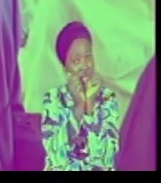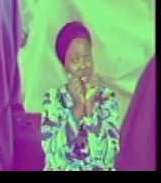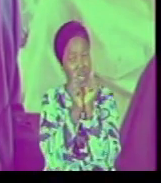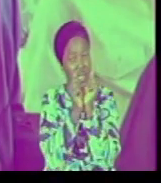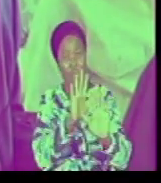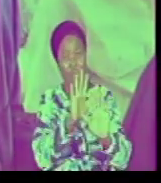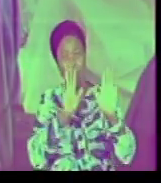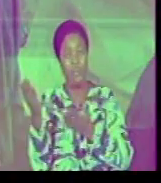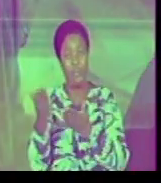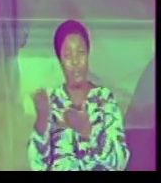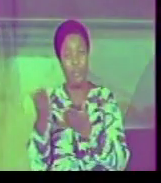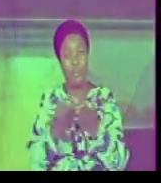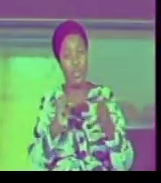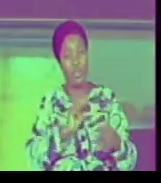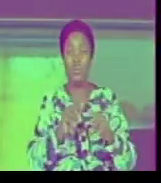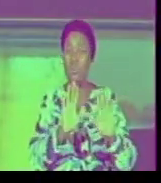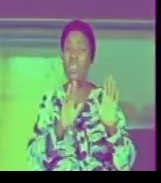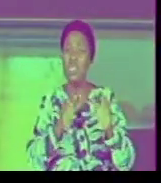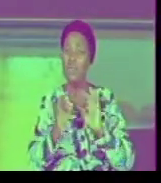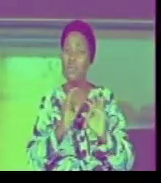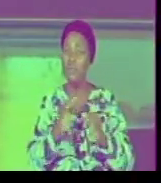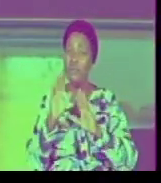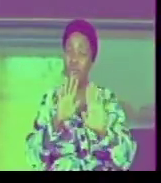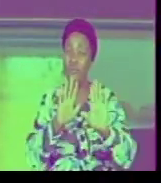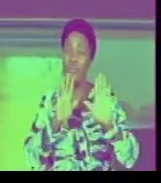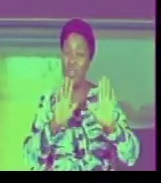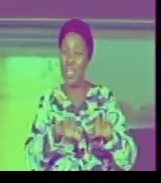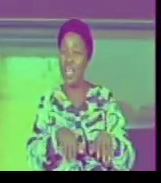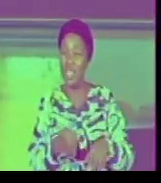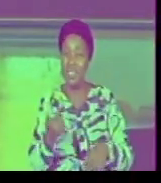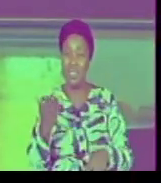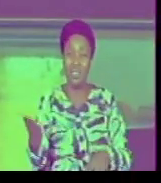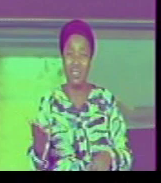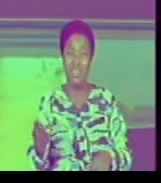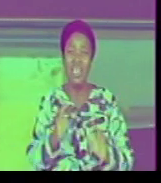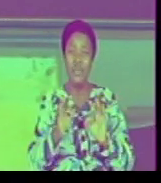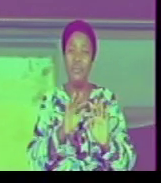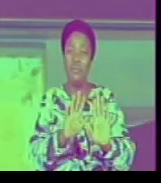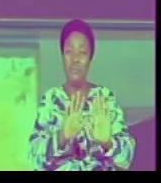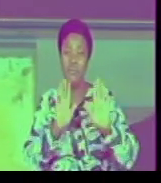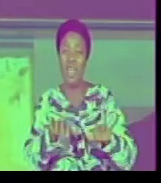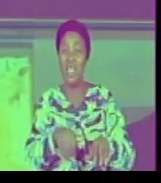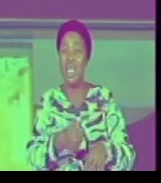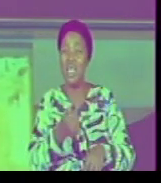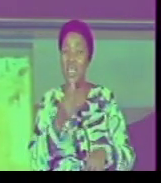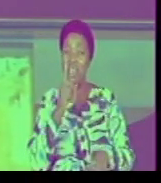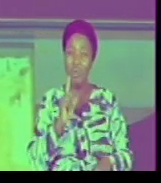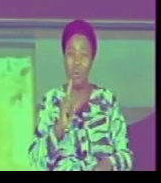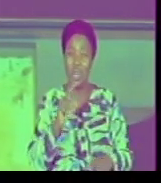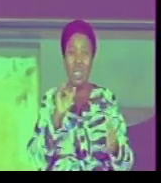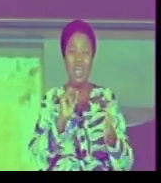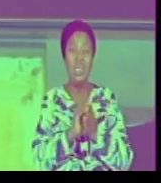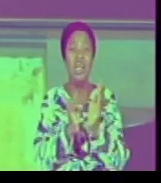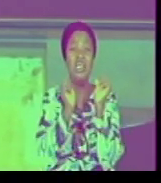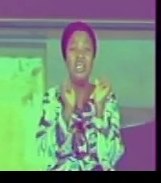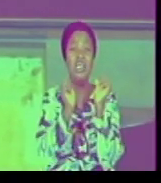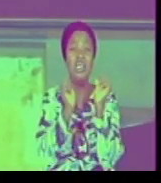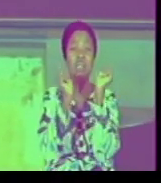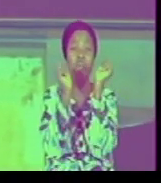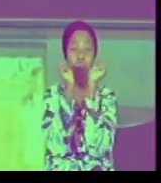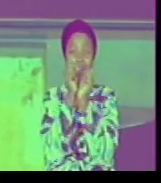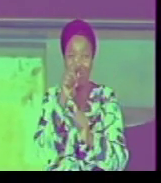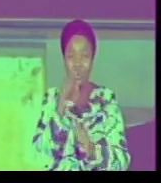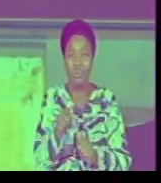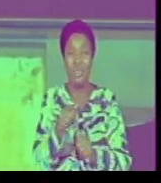fear anything, if you fear anyone, that binds you. It binds